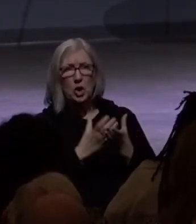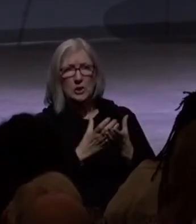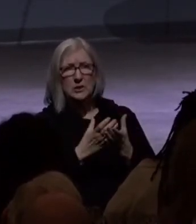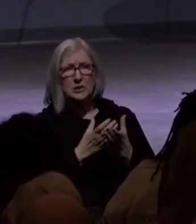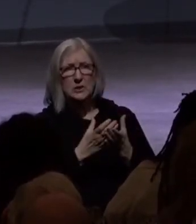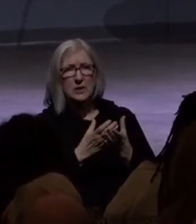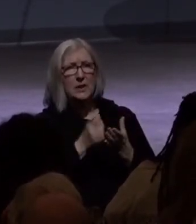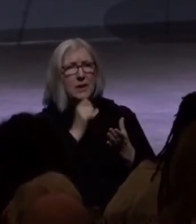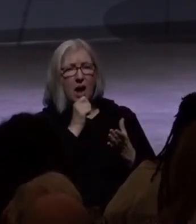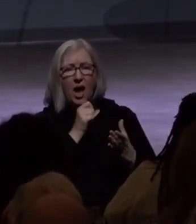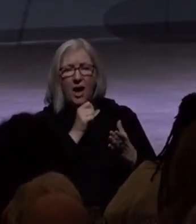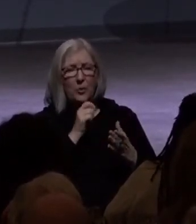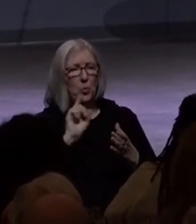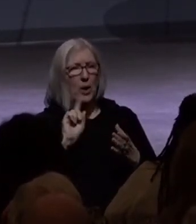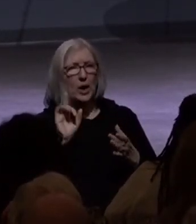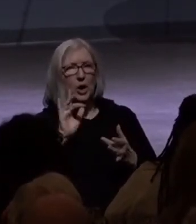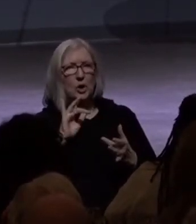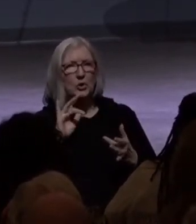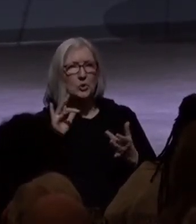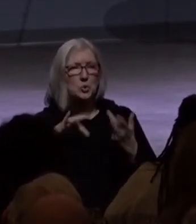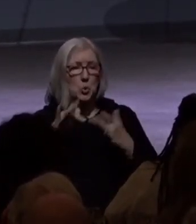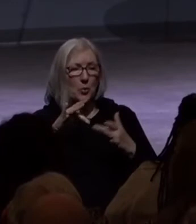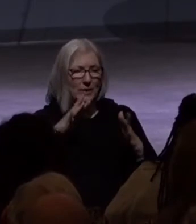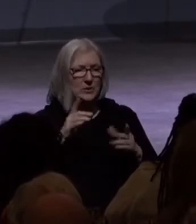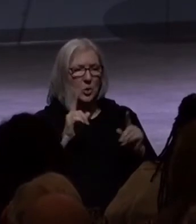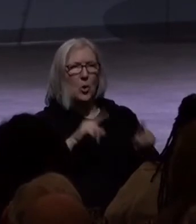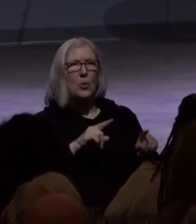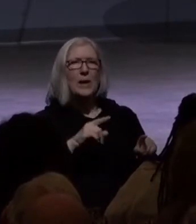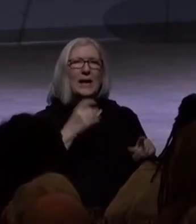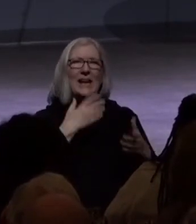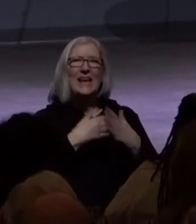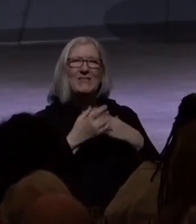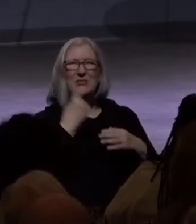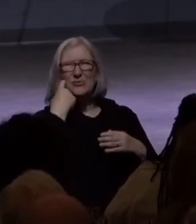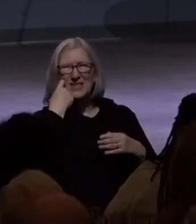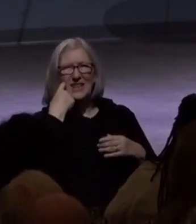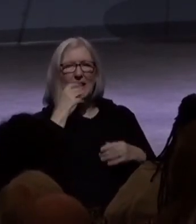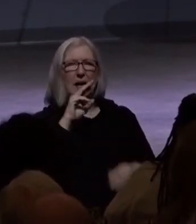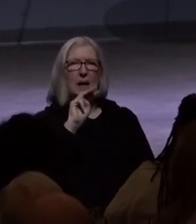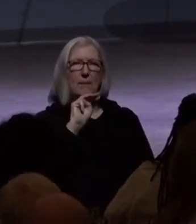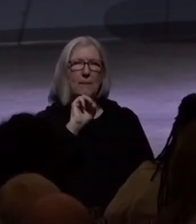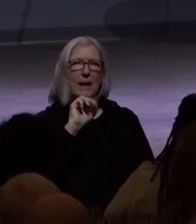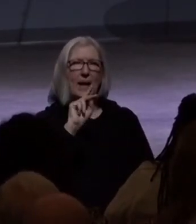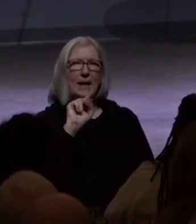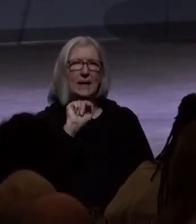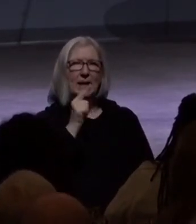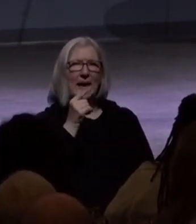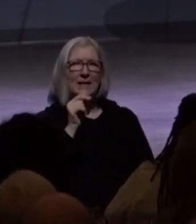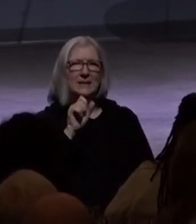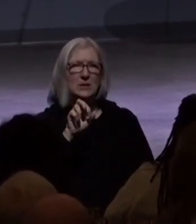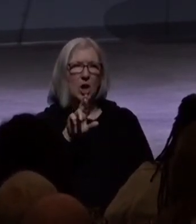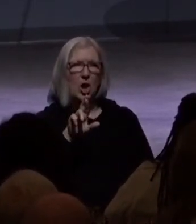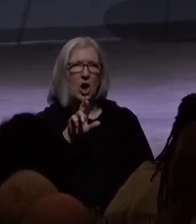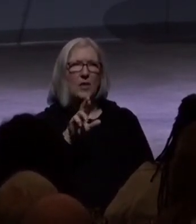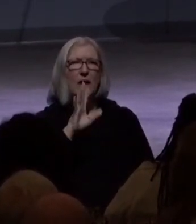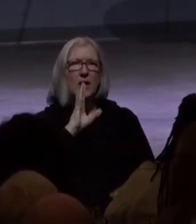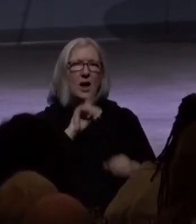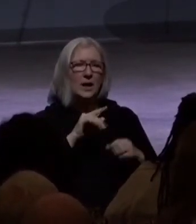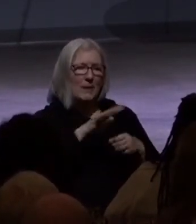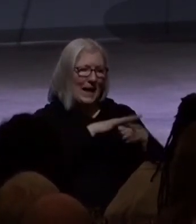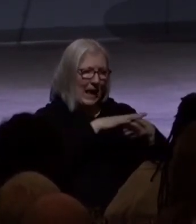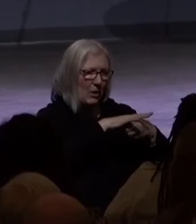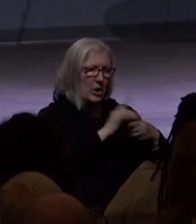Even places like our recent relationship with a country called Madagascar, where they talk about areas of the bush where they're planting churches. They've